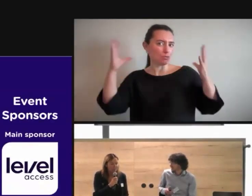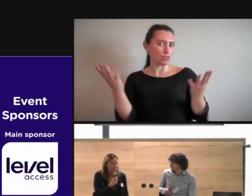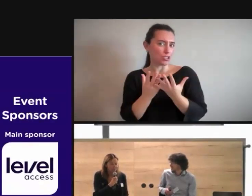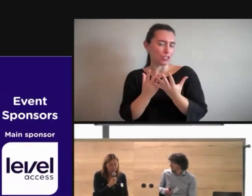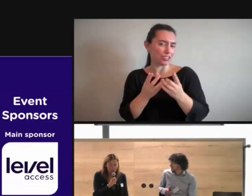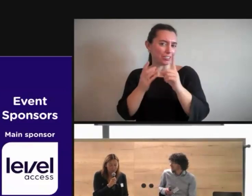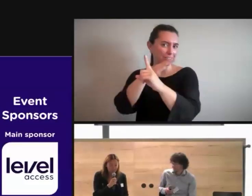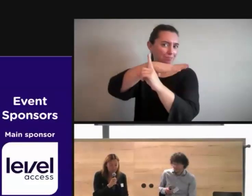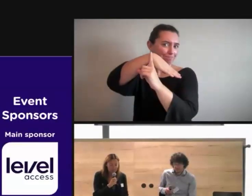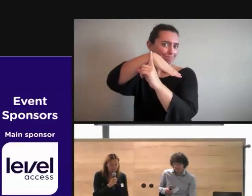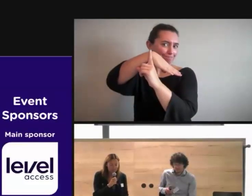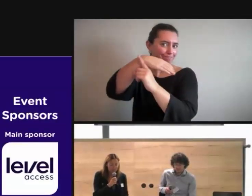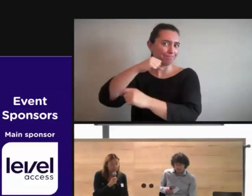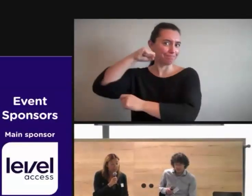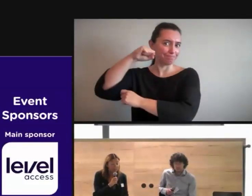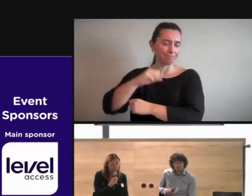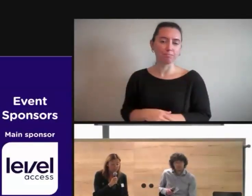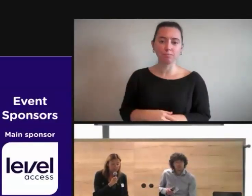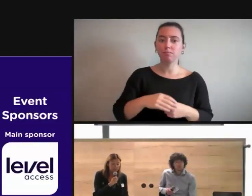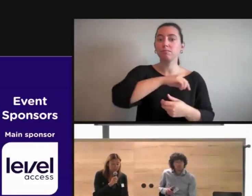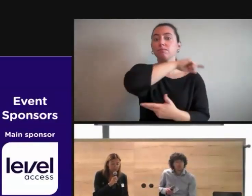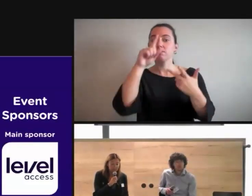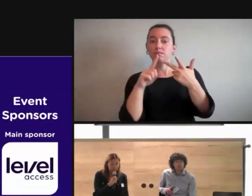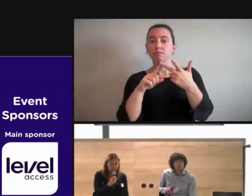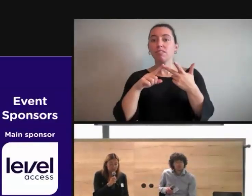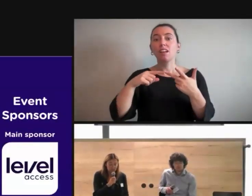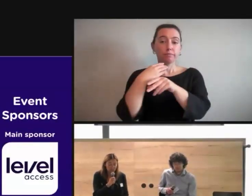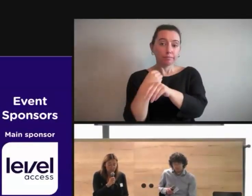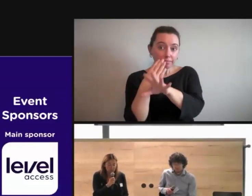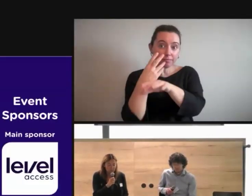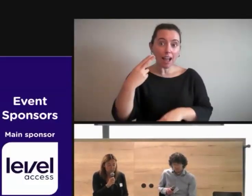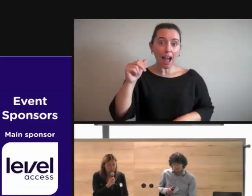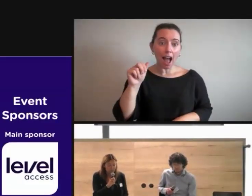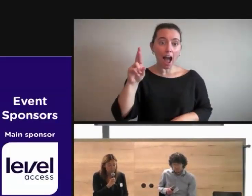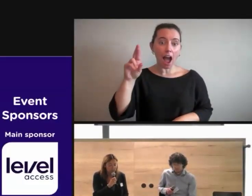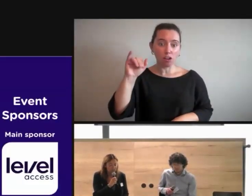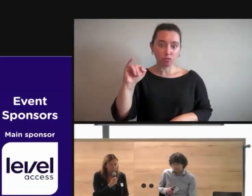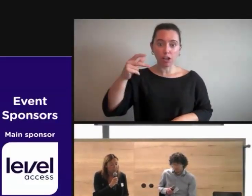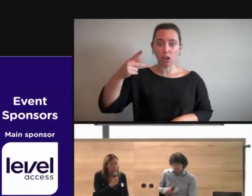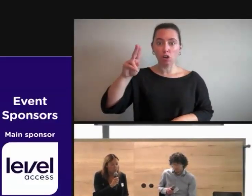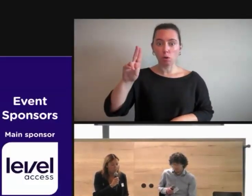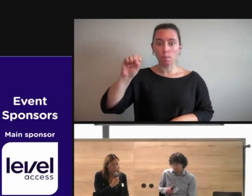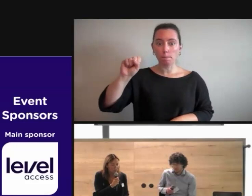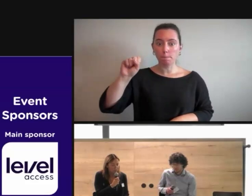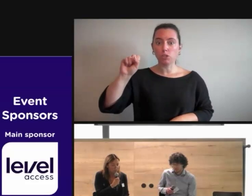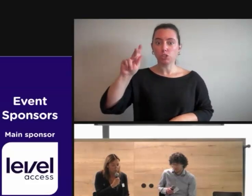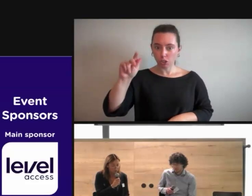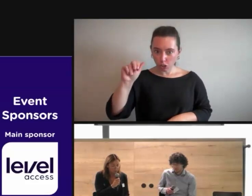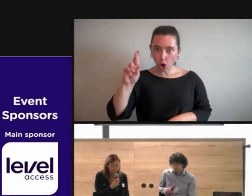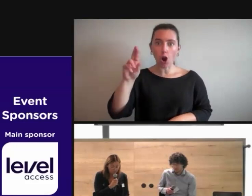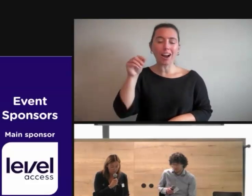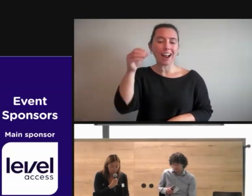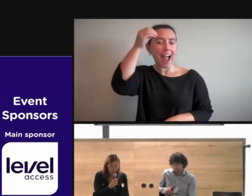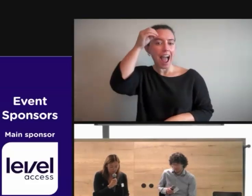with us Harri Puskar who is an expert on digital accessibility in the Estonian monitoring agency. And we will start out with